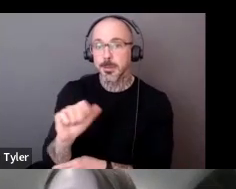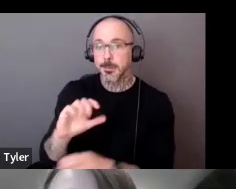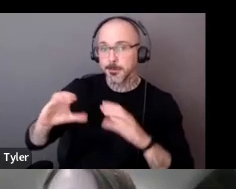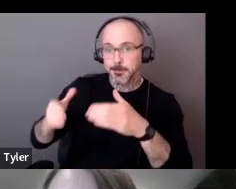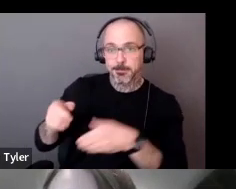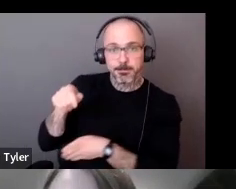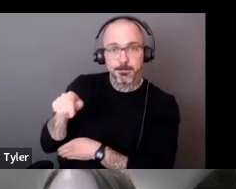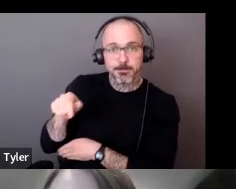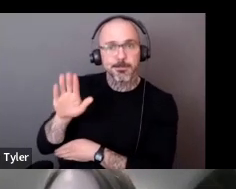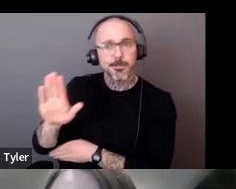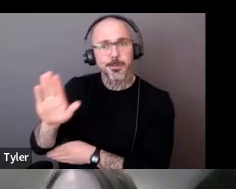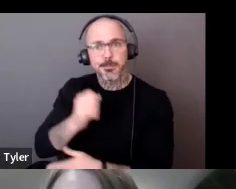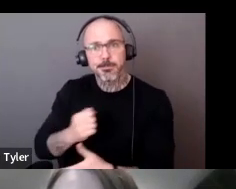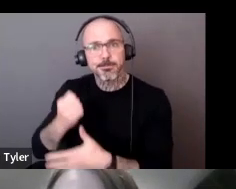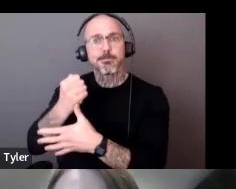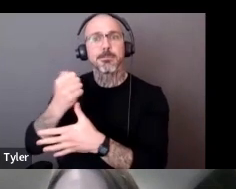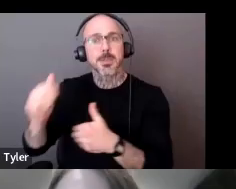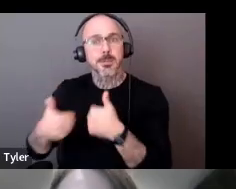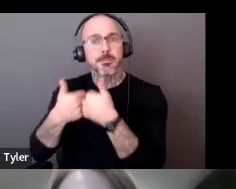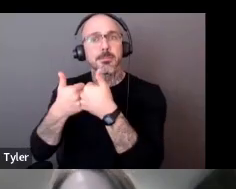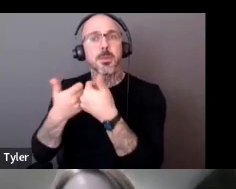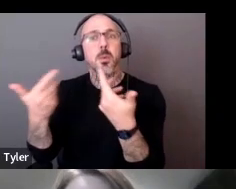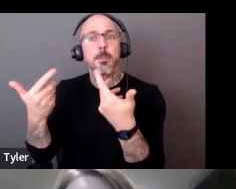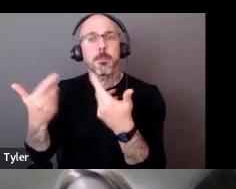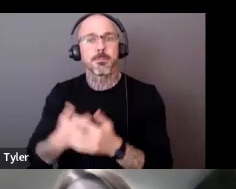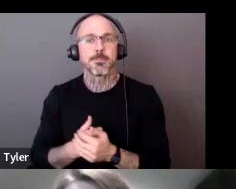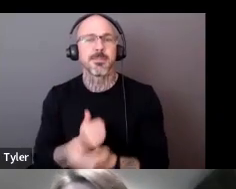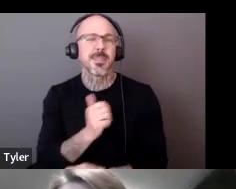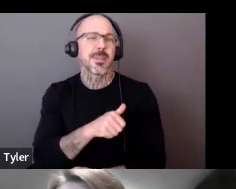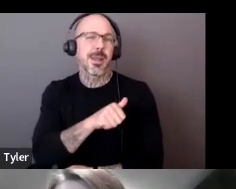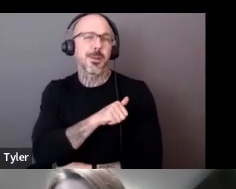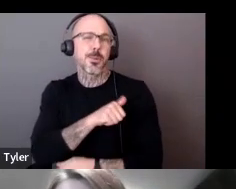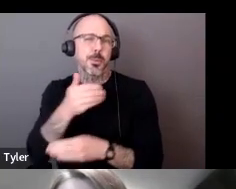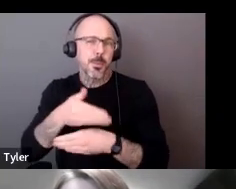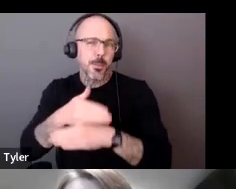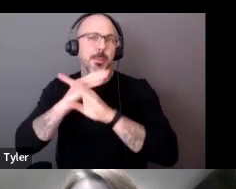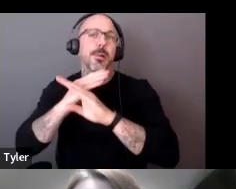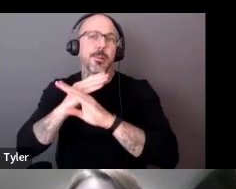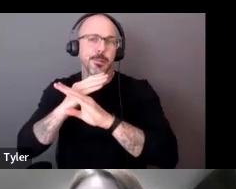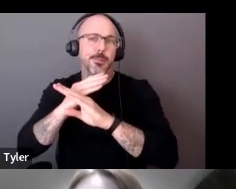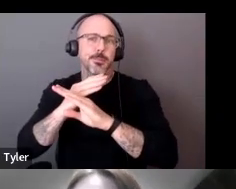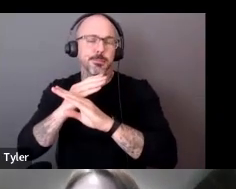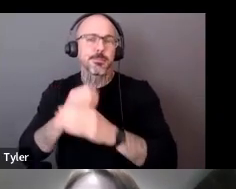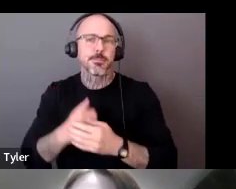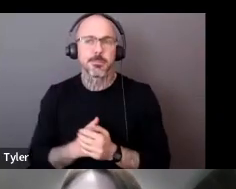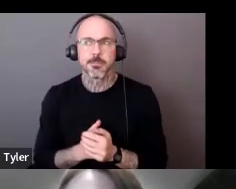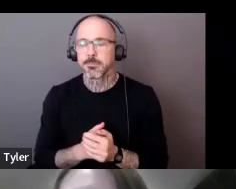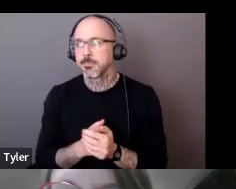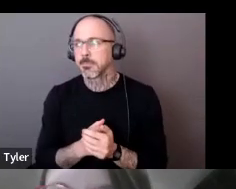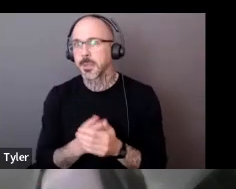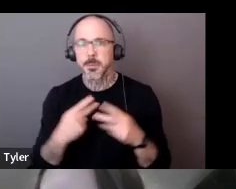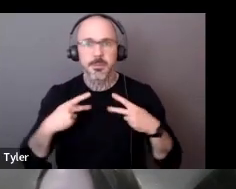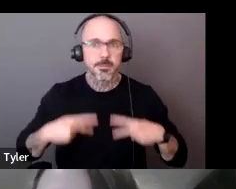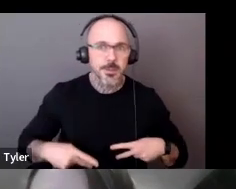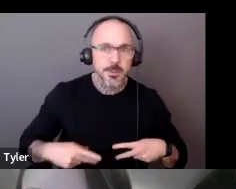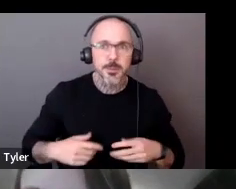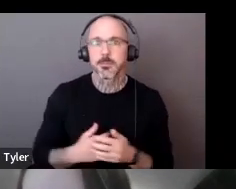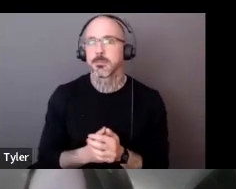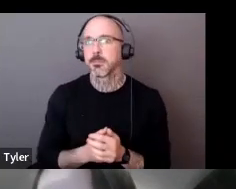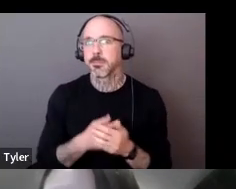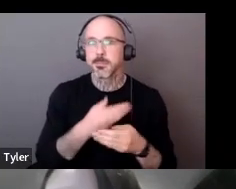overcoming the barrier of attitudes as well as either physical and